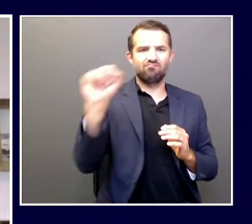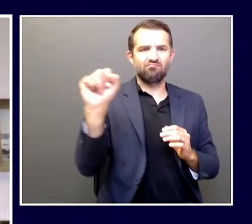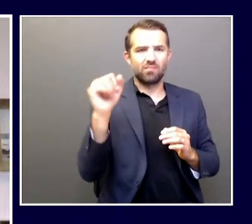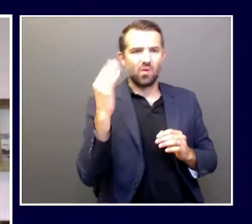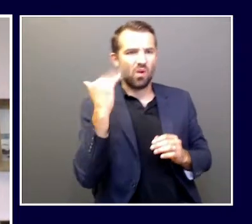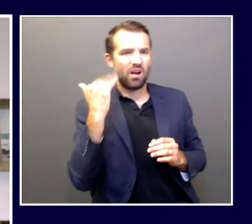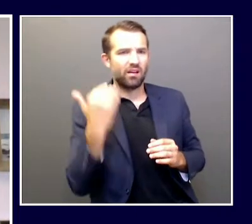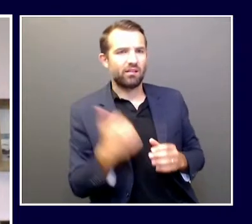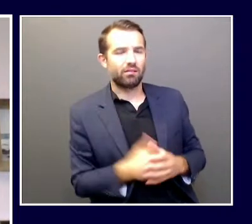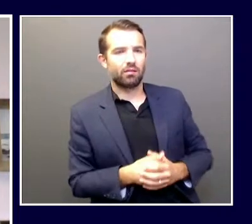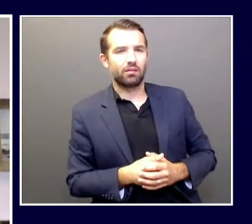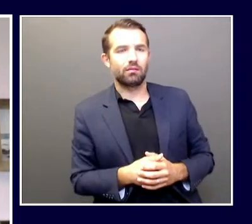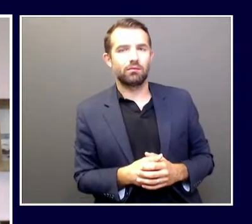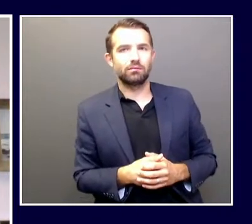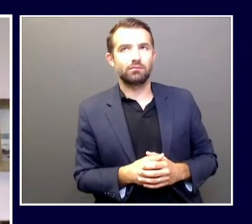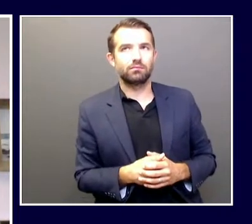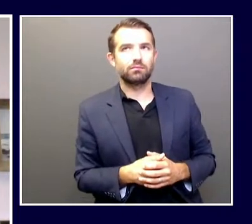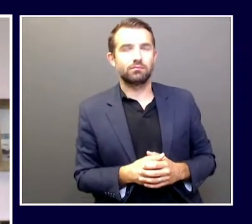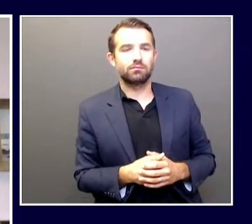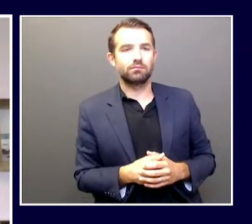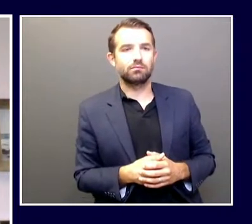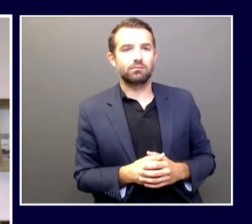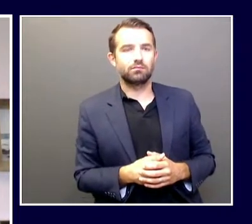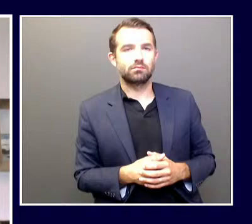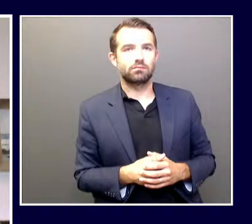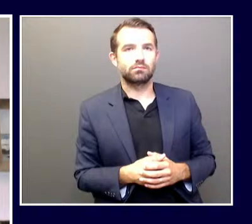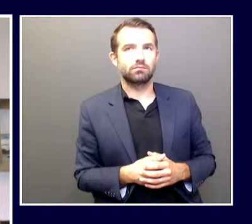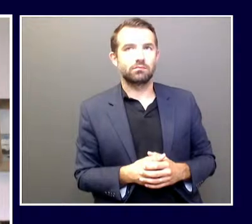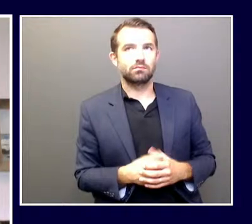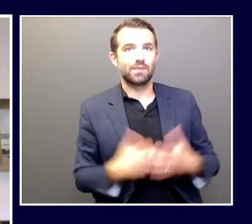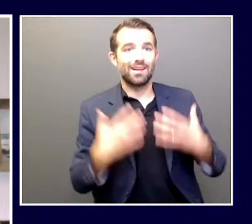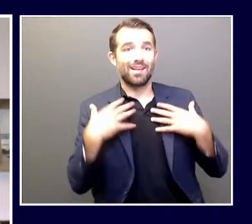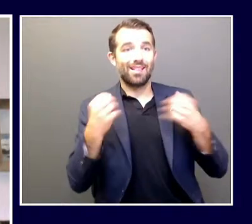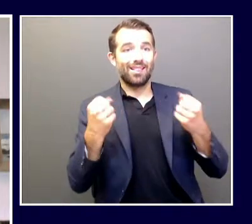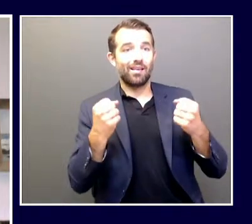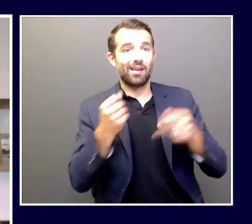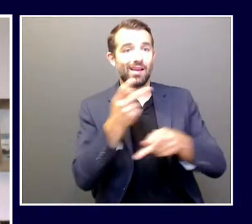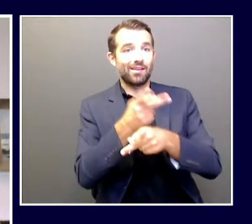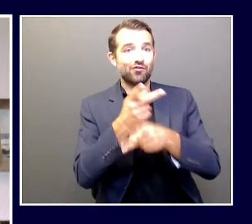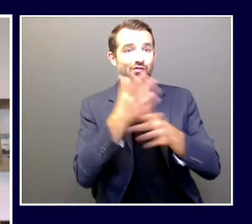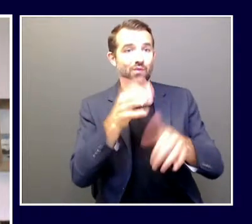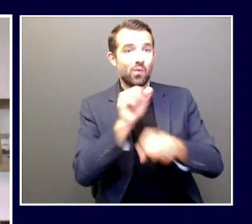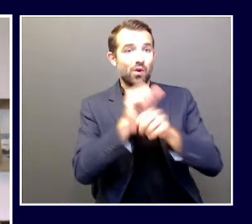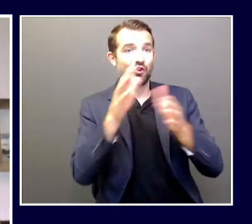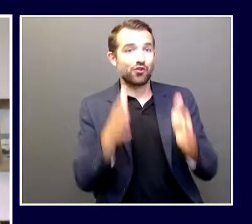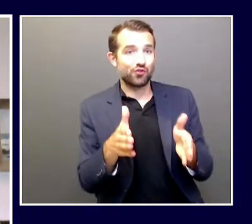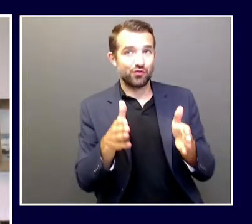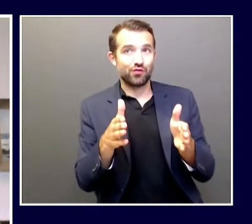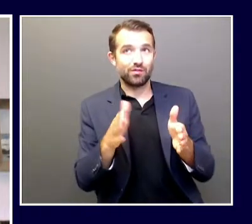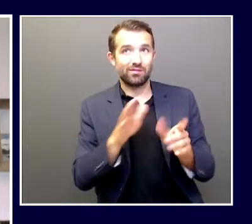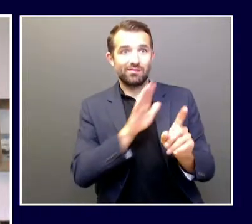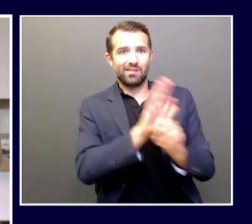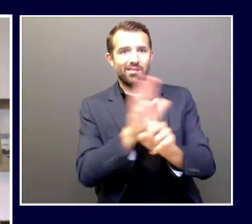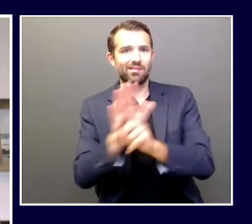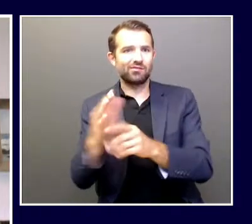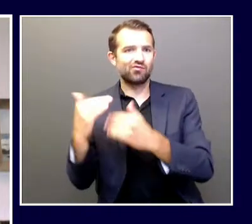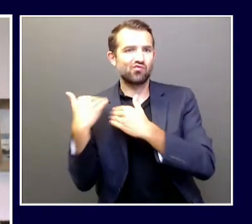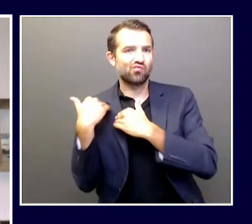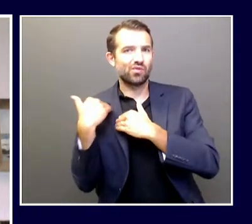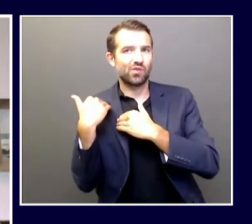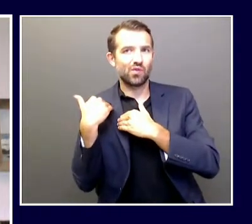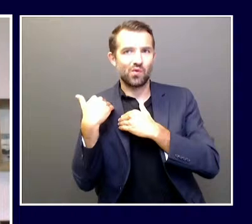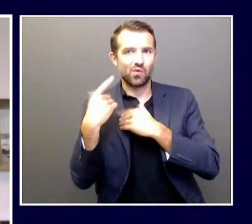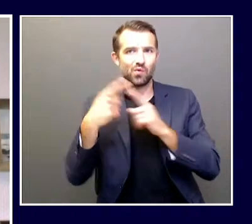what responsibility do healthcare workers have to their patients or to, I guess,